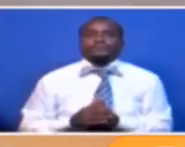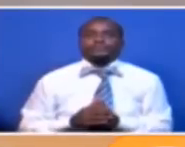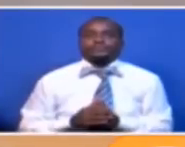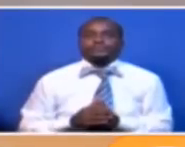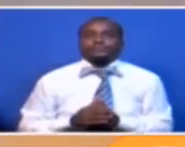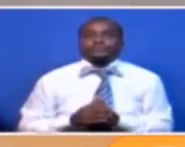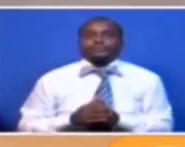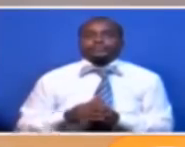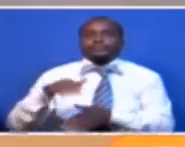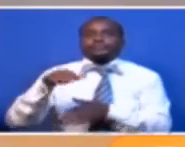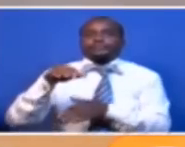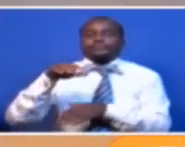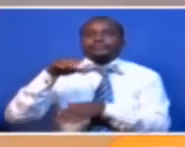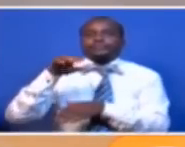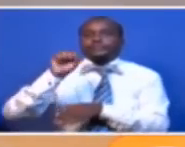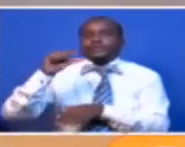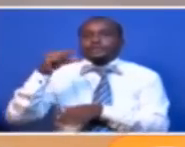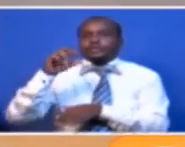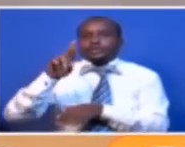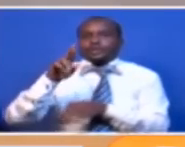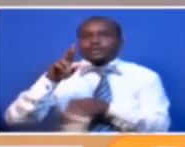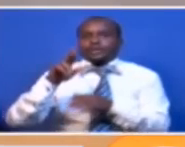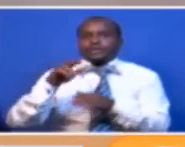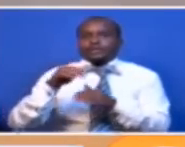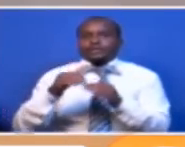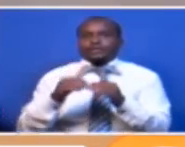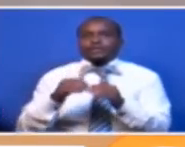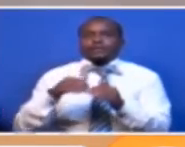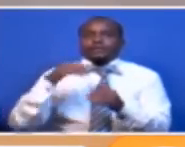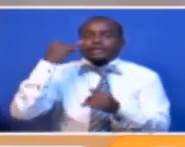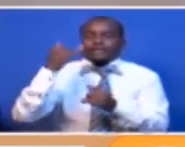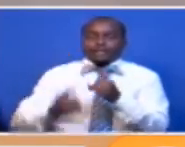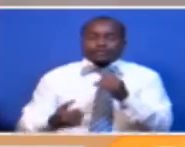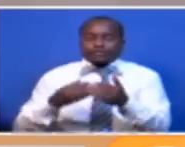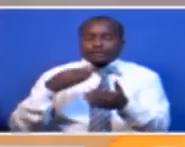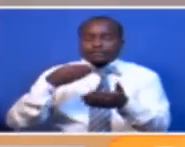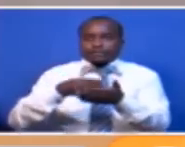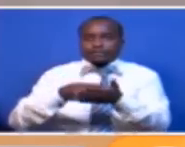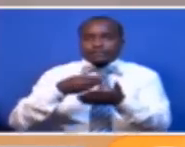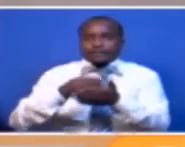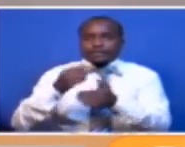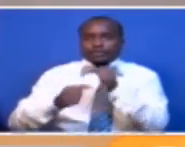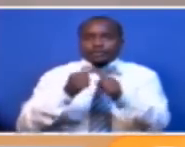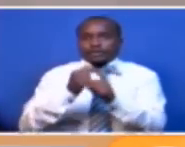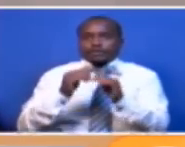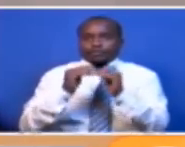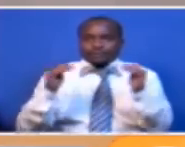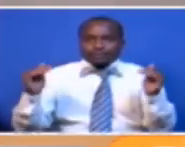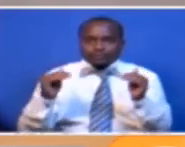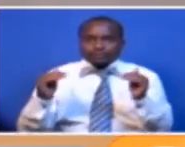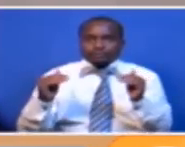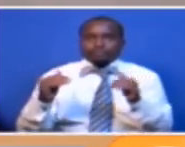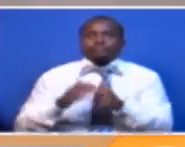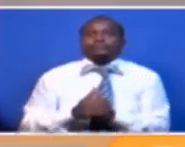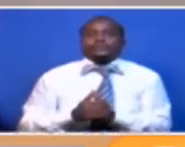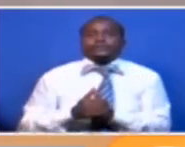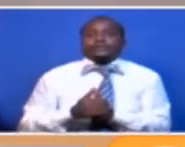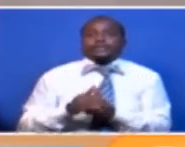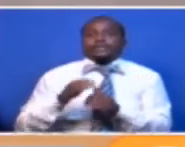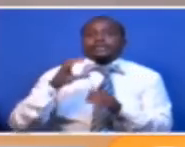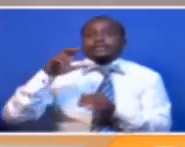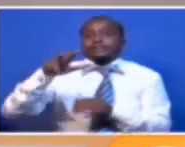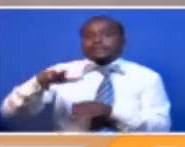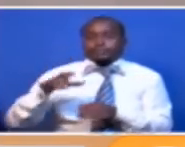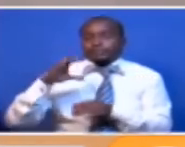The Madaraka Express is expected to break even at the end of the current financial year. Speaking during Citizen TV's Daybreak Show, Transport Cabinet Secretary